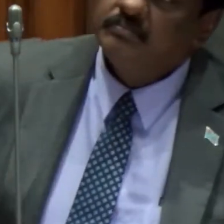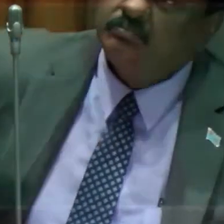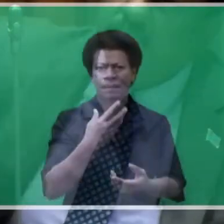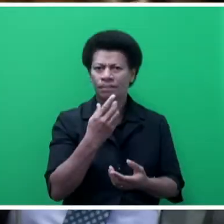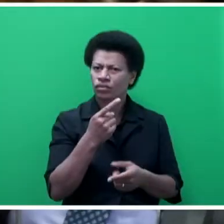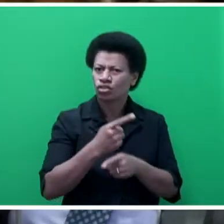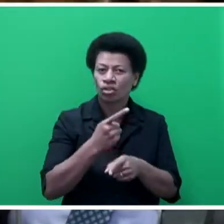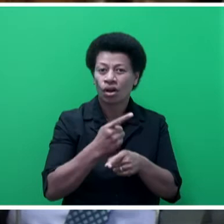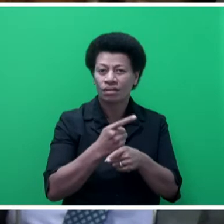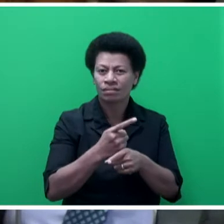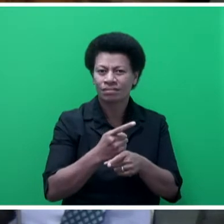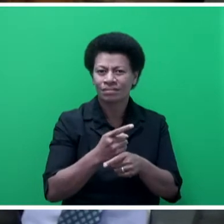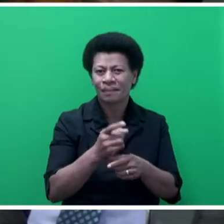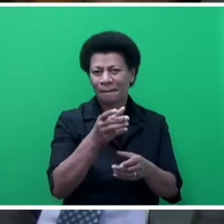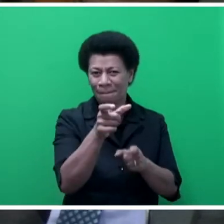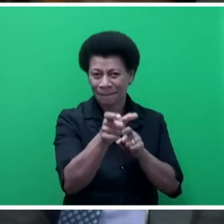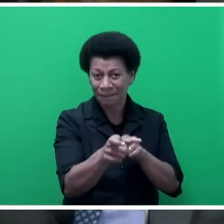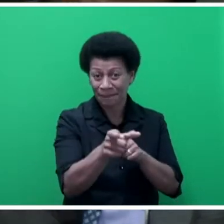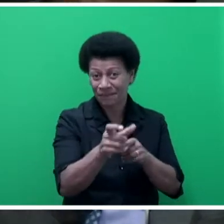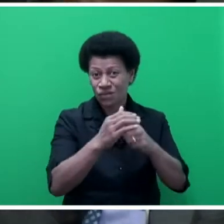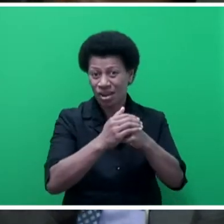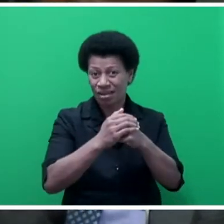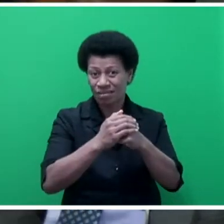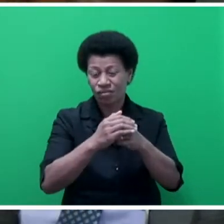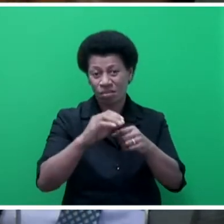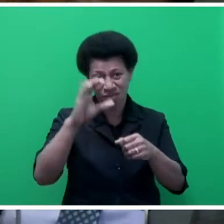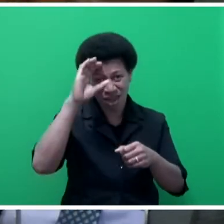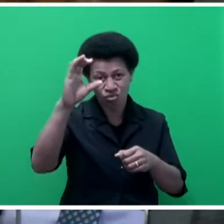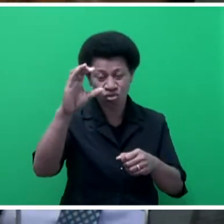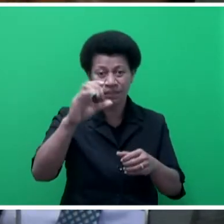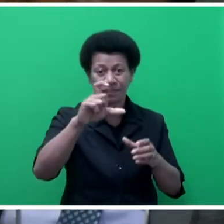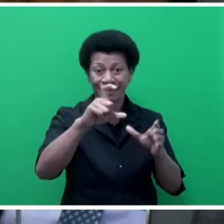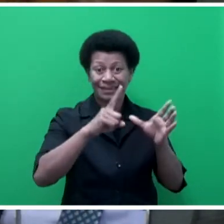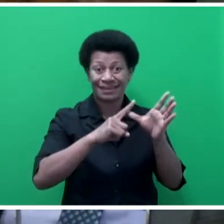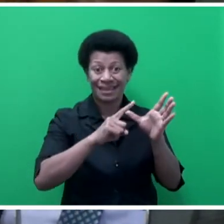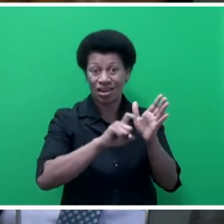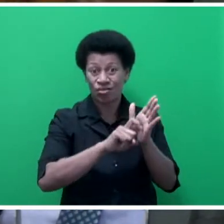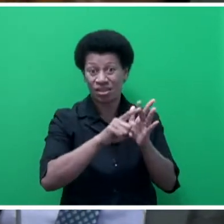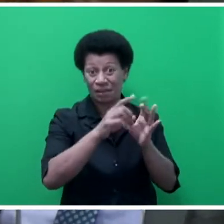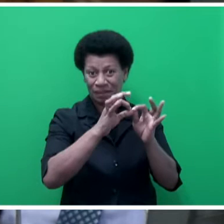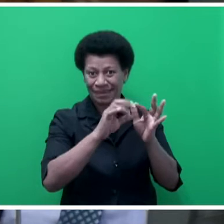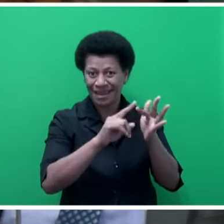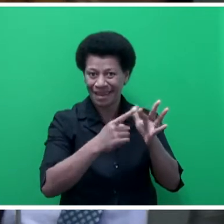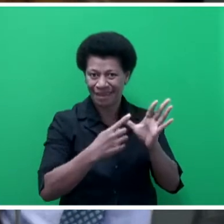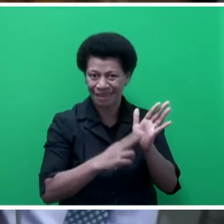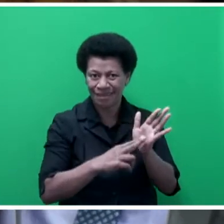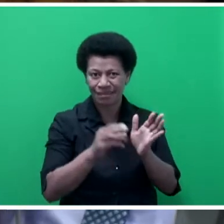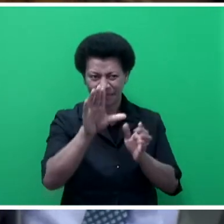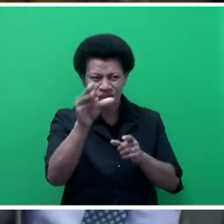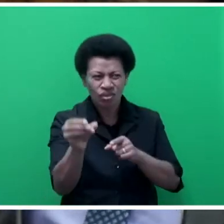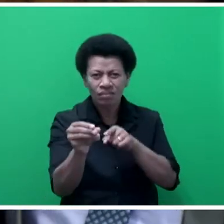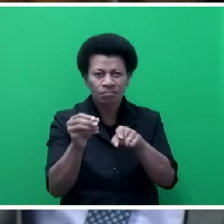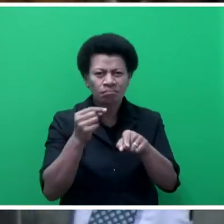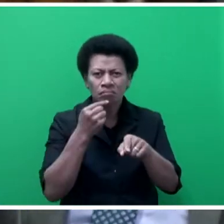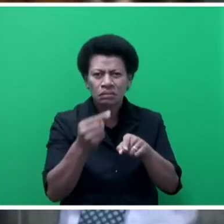from the Caribbean last year, Honorable Speaker, and he said to me, and I believe it was Grenada, and I stand to be corrected, he said normally